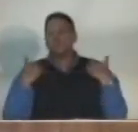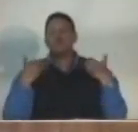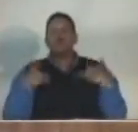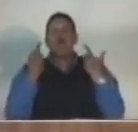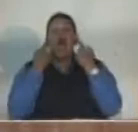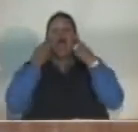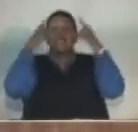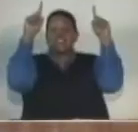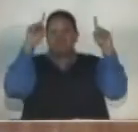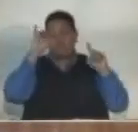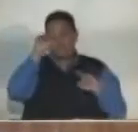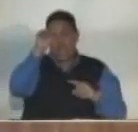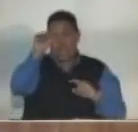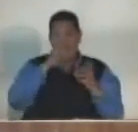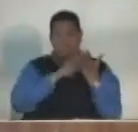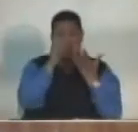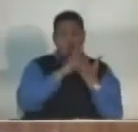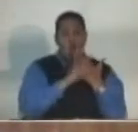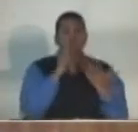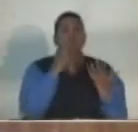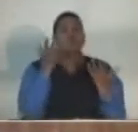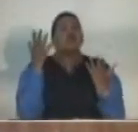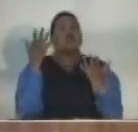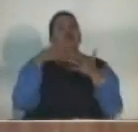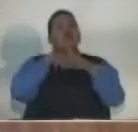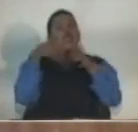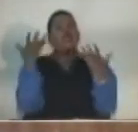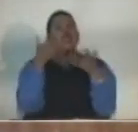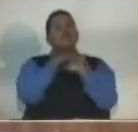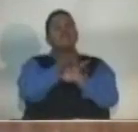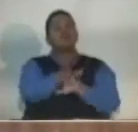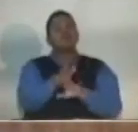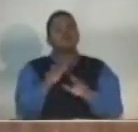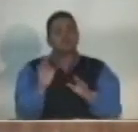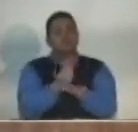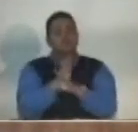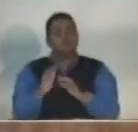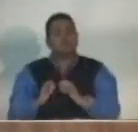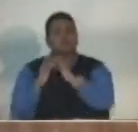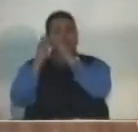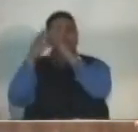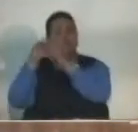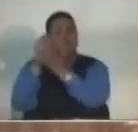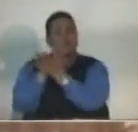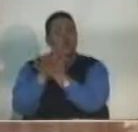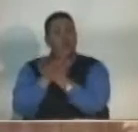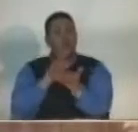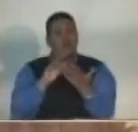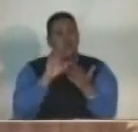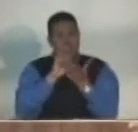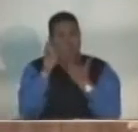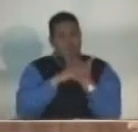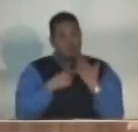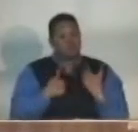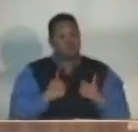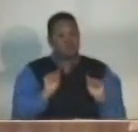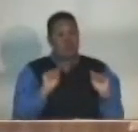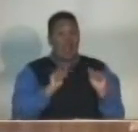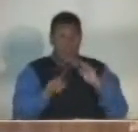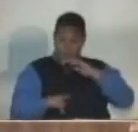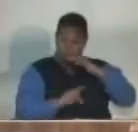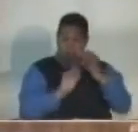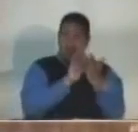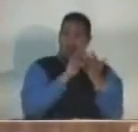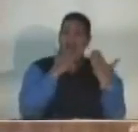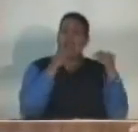program to infuse entrepreneurship into the school curriculum. We're trying it at the primary level, and we're about to expand it into